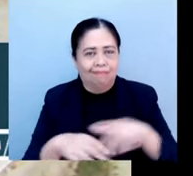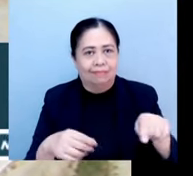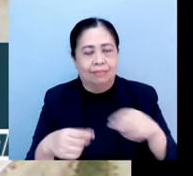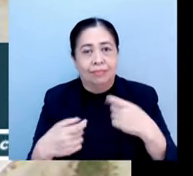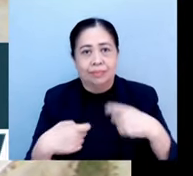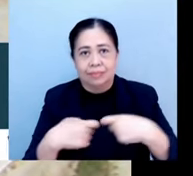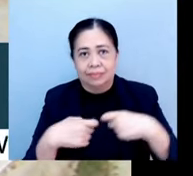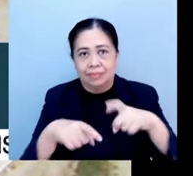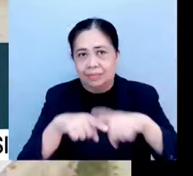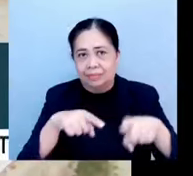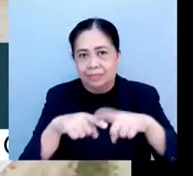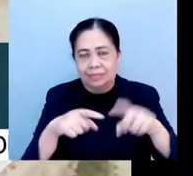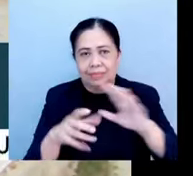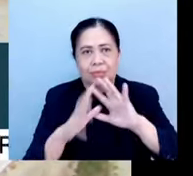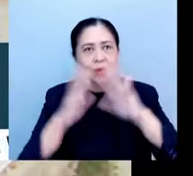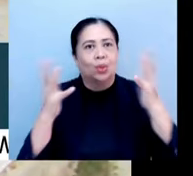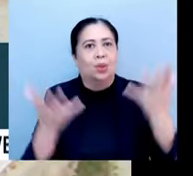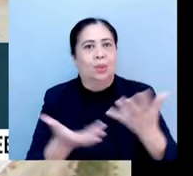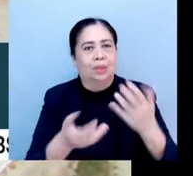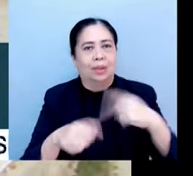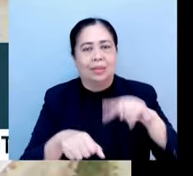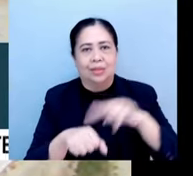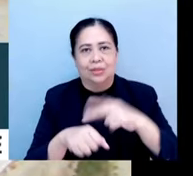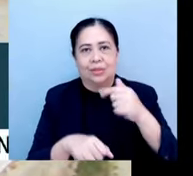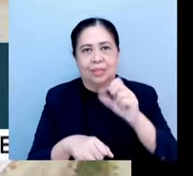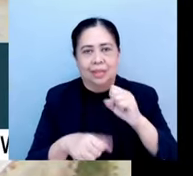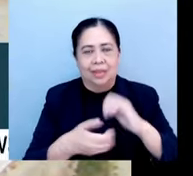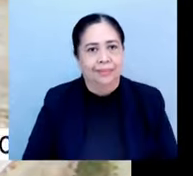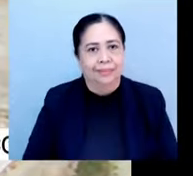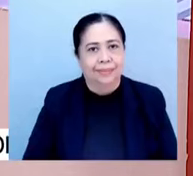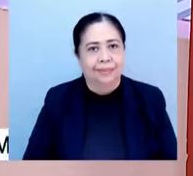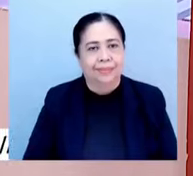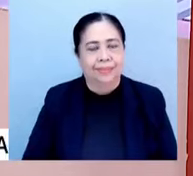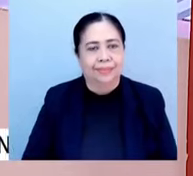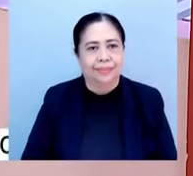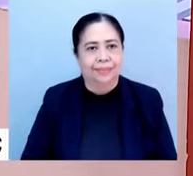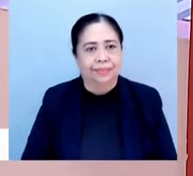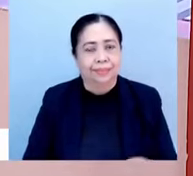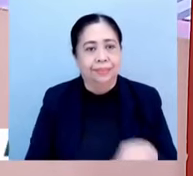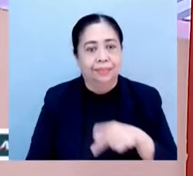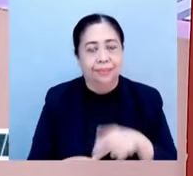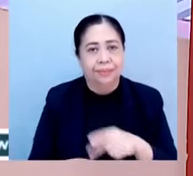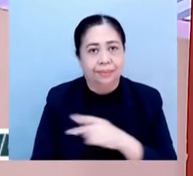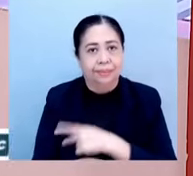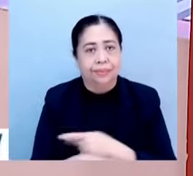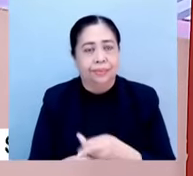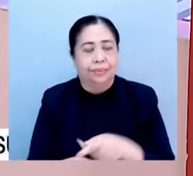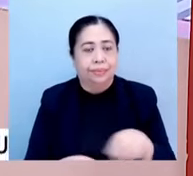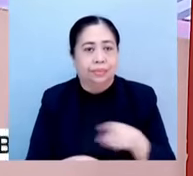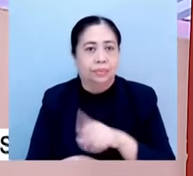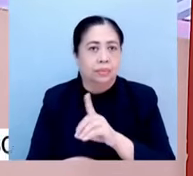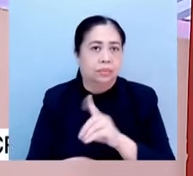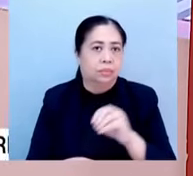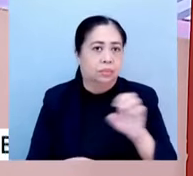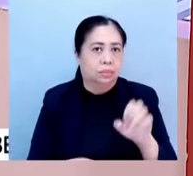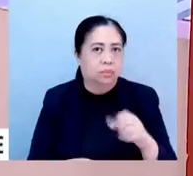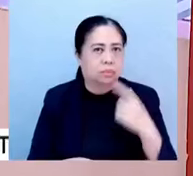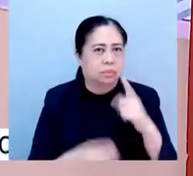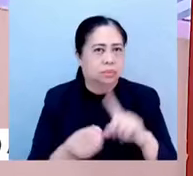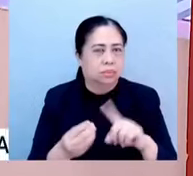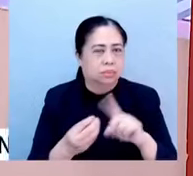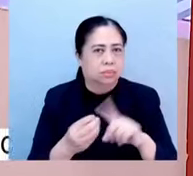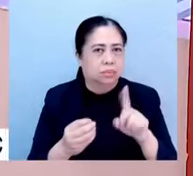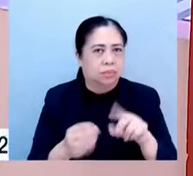sector into the global natural gas supply chain. The Philippine Energy Department allays concerns over the power woes on